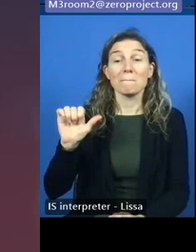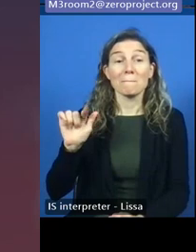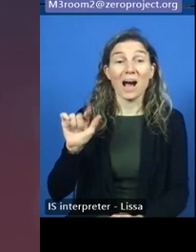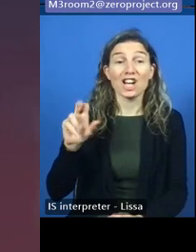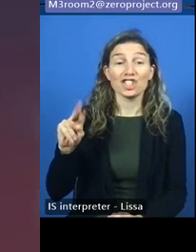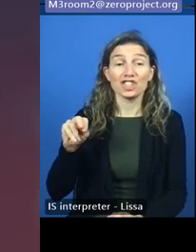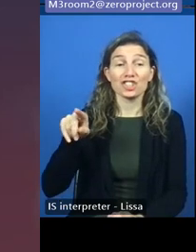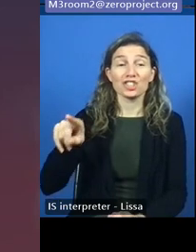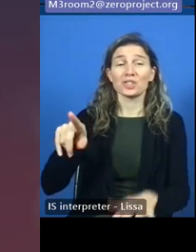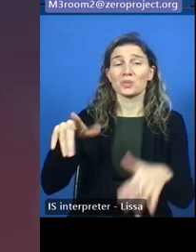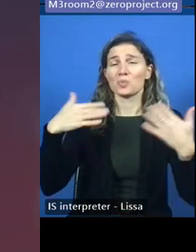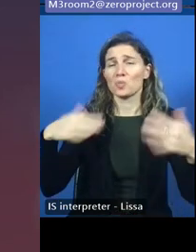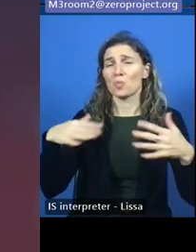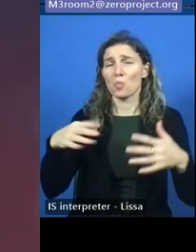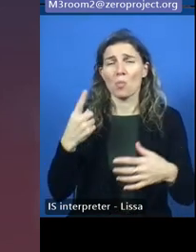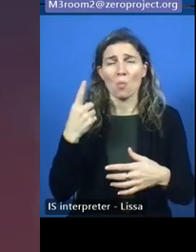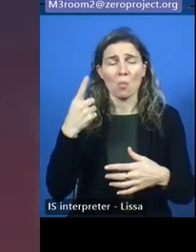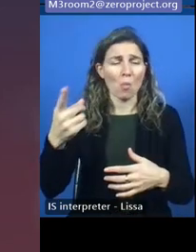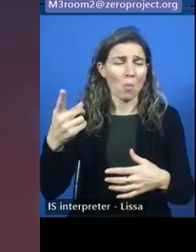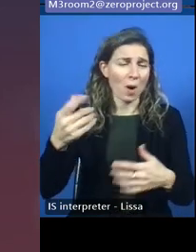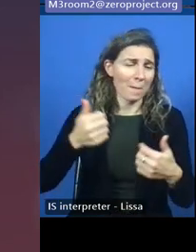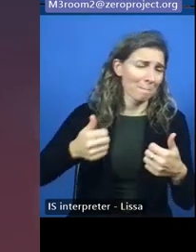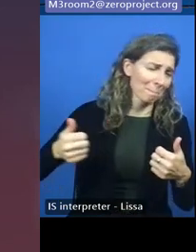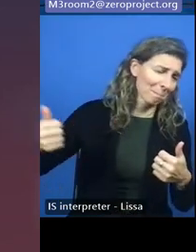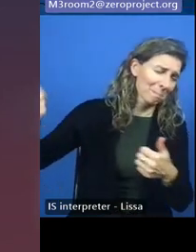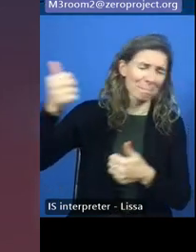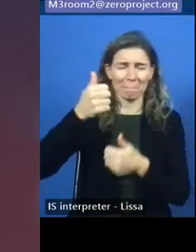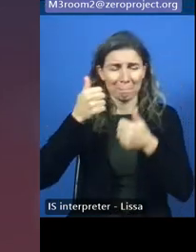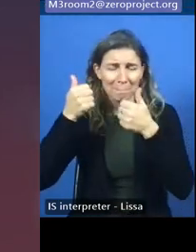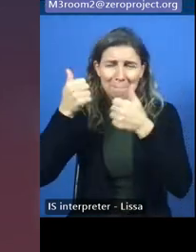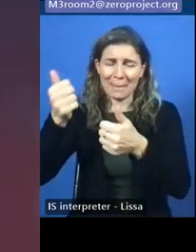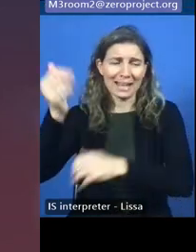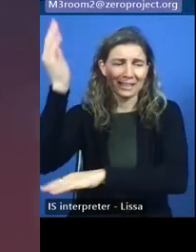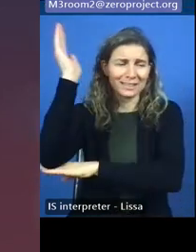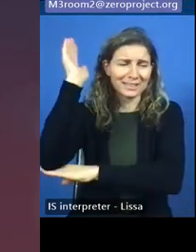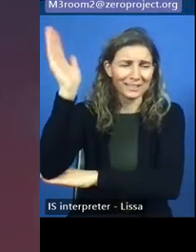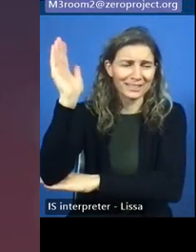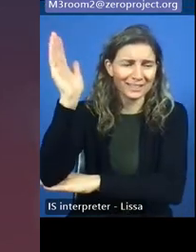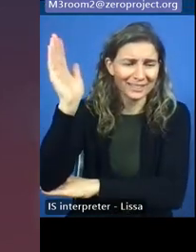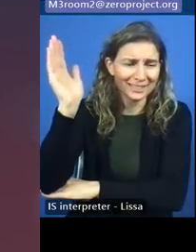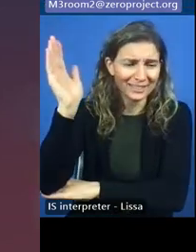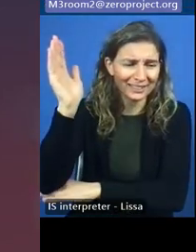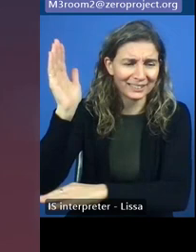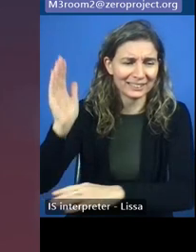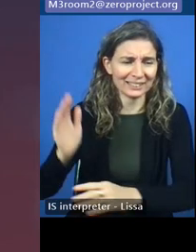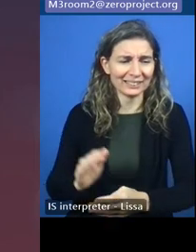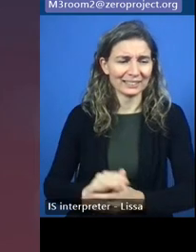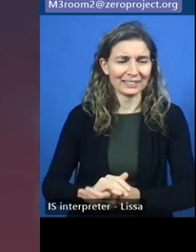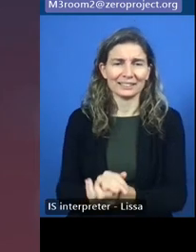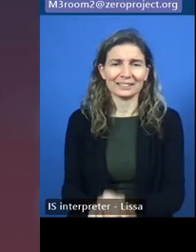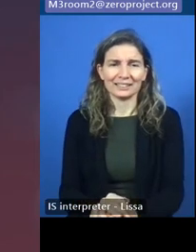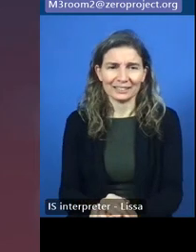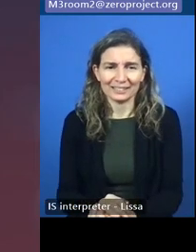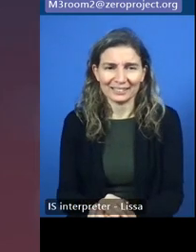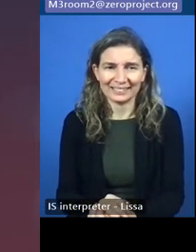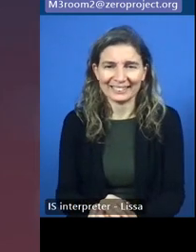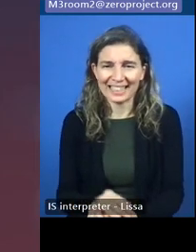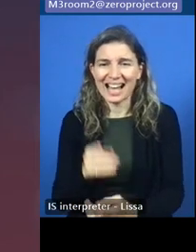way of communicating the work that he's doing there at the Soraki Foundation. So Sebastian, I'm going to turn it over to you. I see you blushing